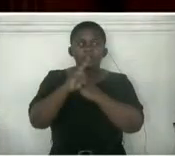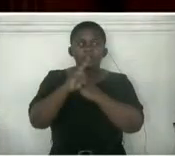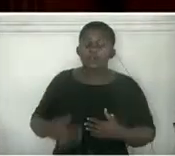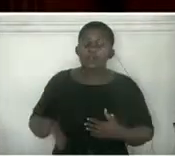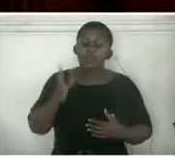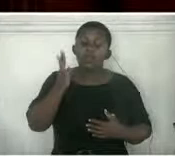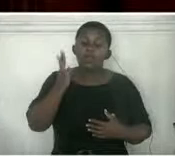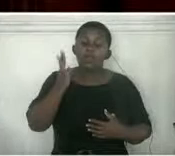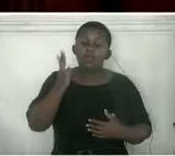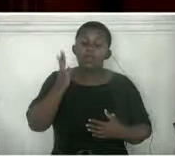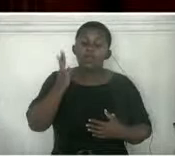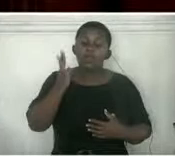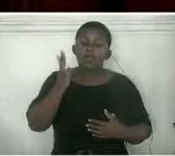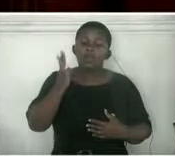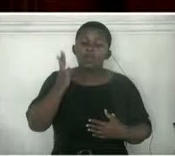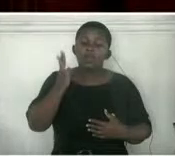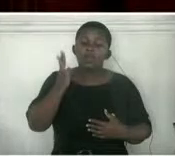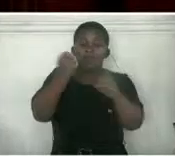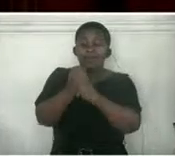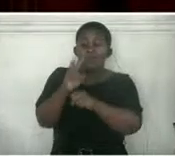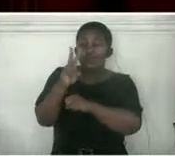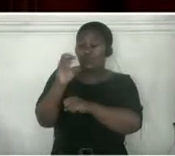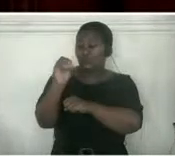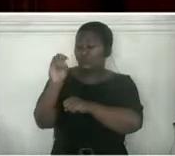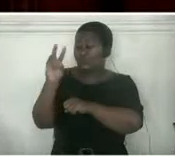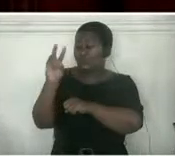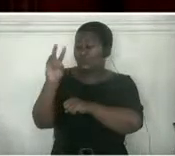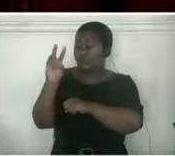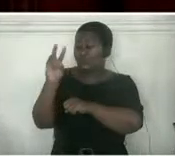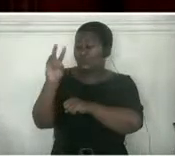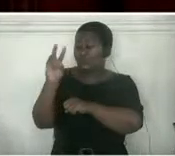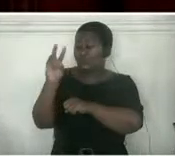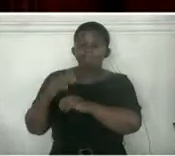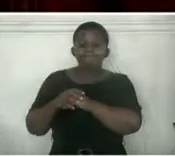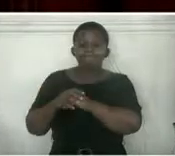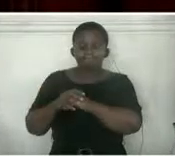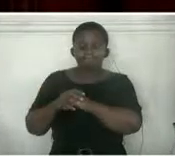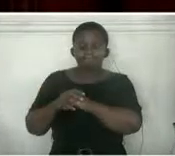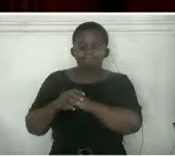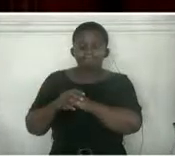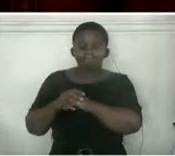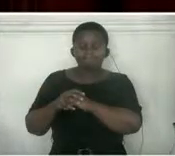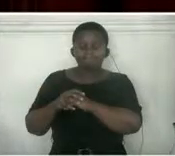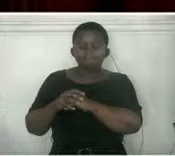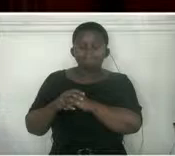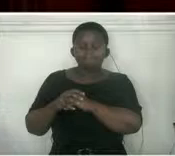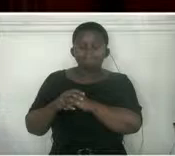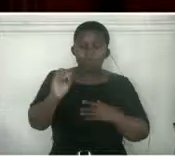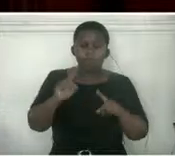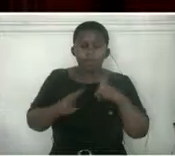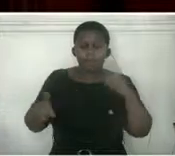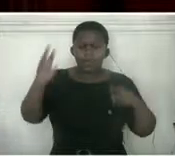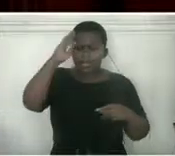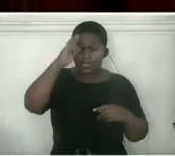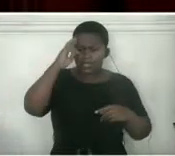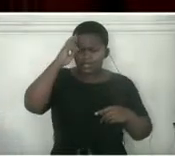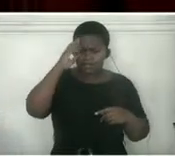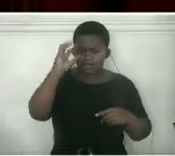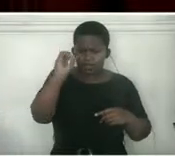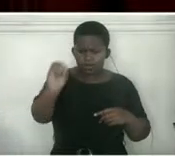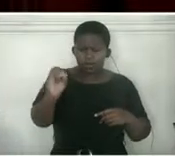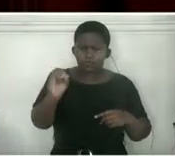when we look on the year 2020, definitely with all challenges, but we have a reason to